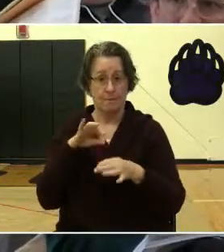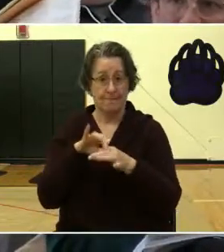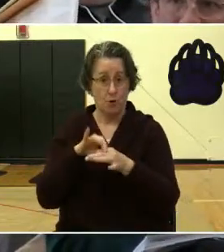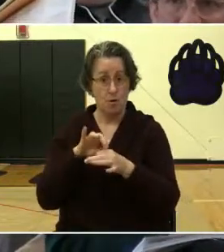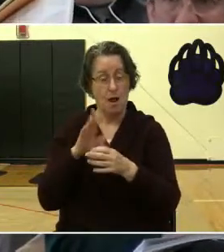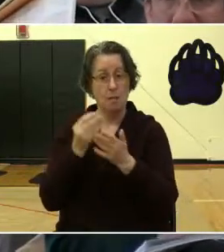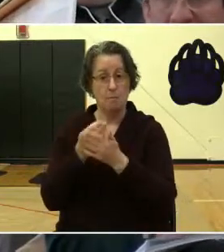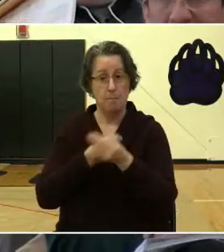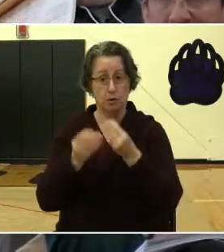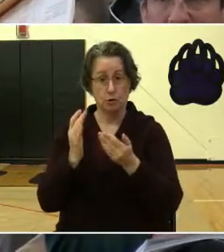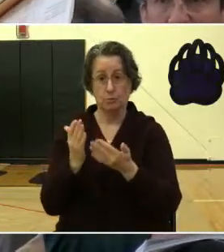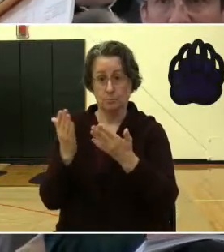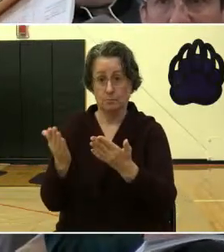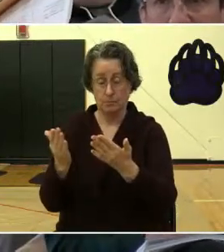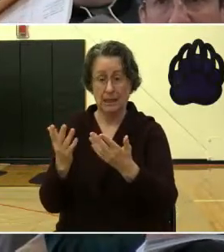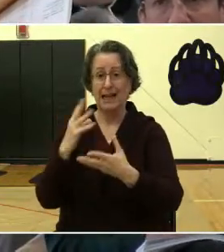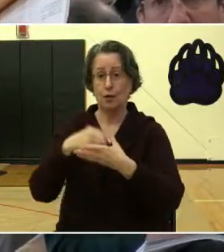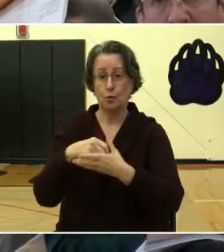proposed